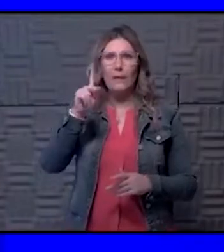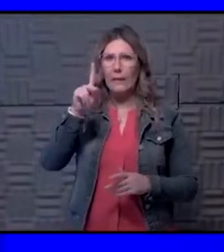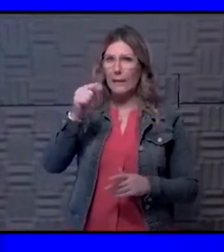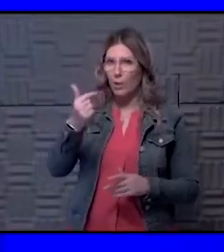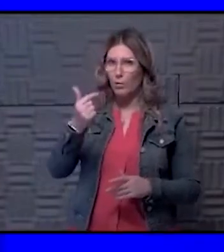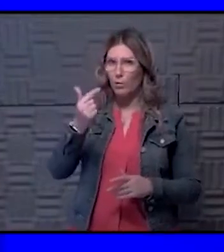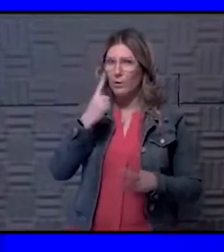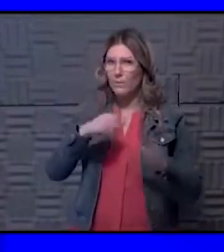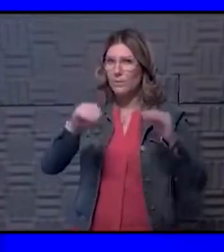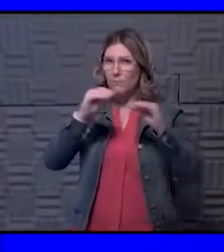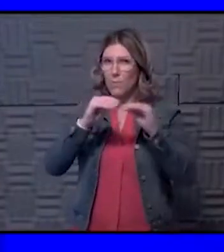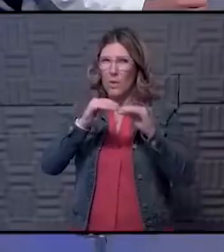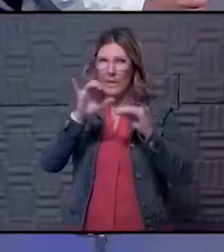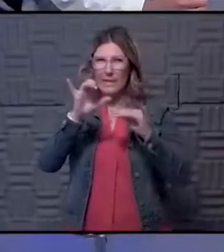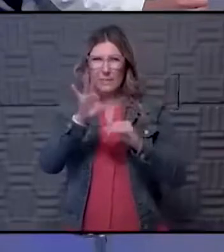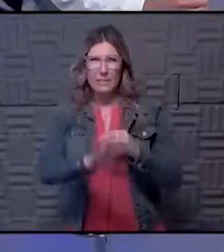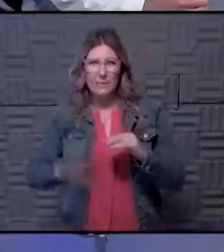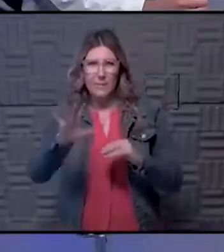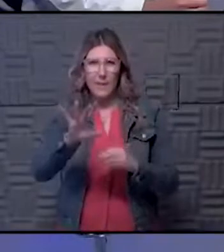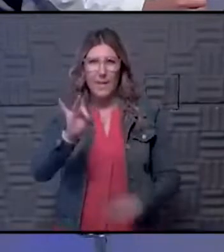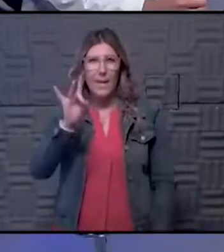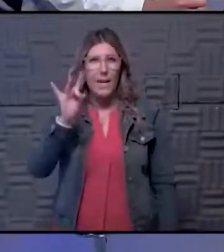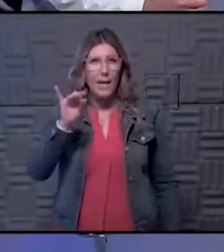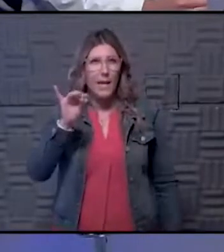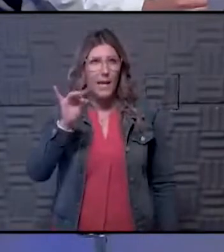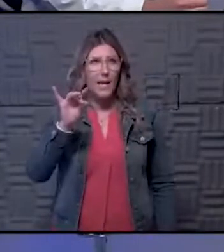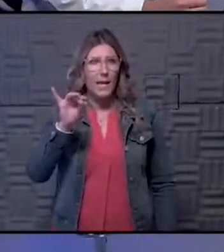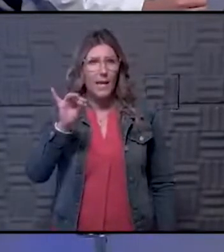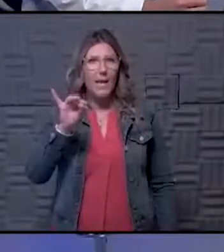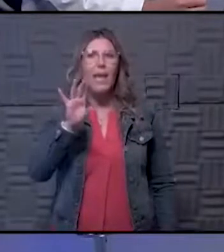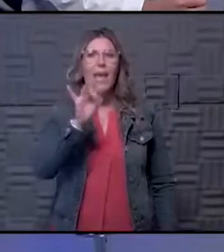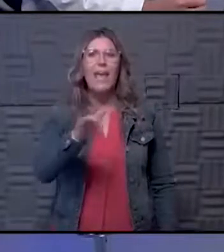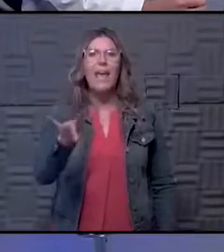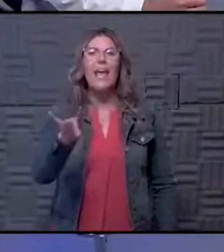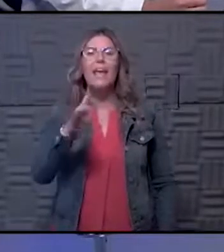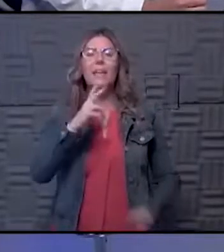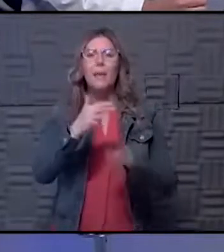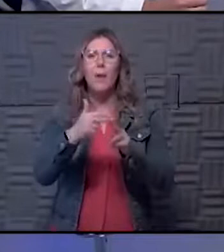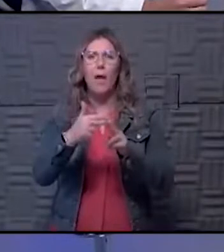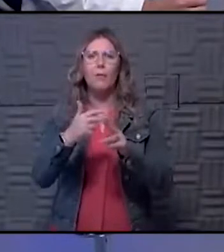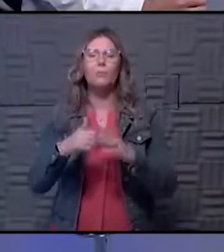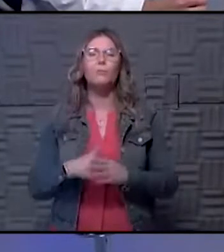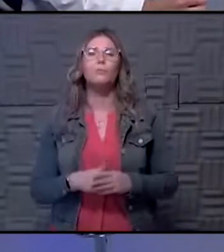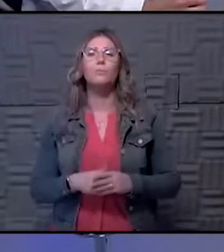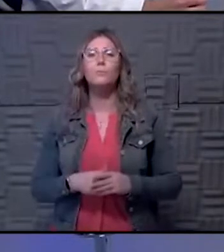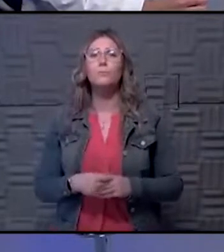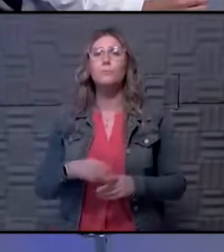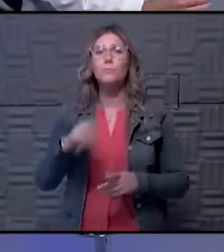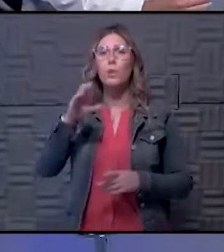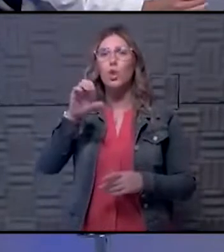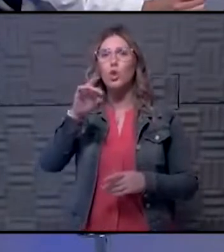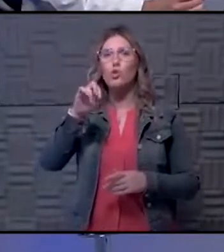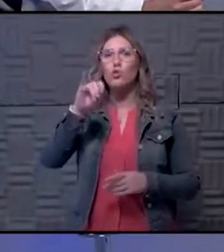So, yeah. Which is about 88 pounds, something 90 pounds, yeah. 88, I think. Okay. Christy wants to know, can you speak to the latest research